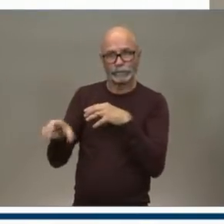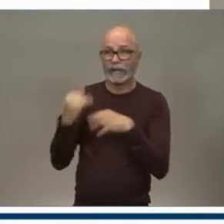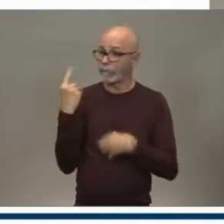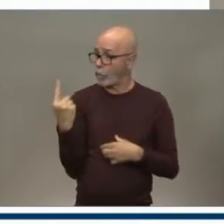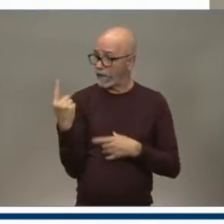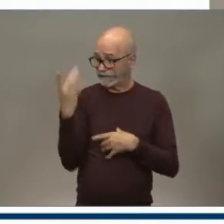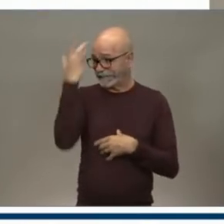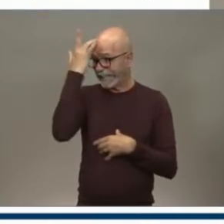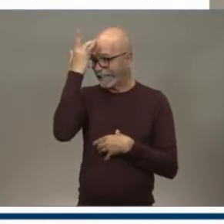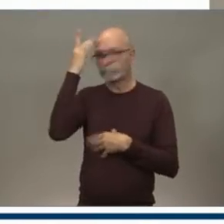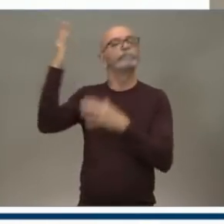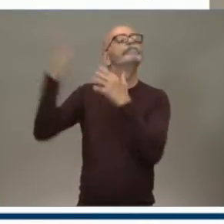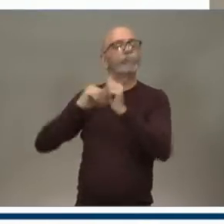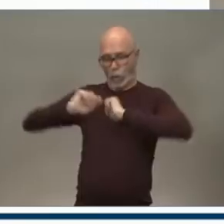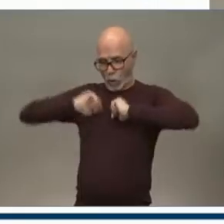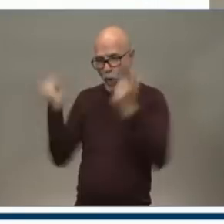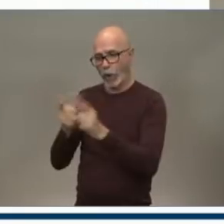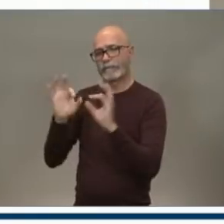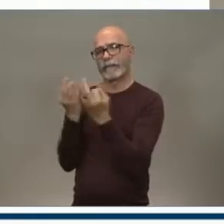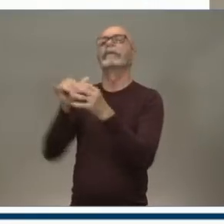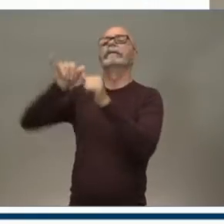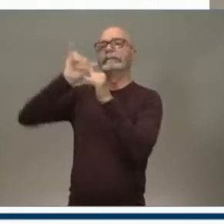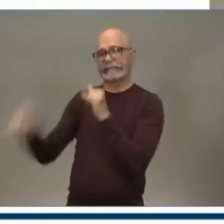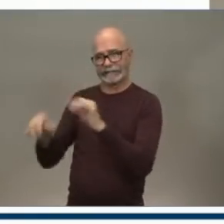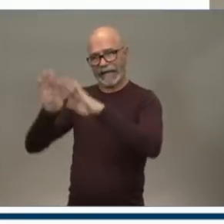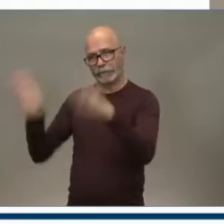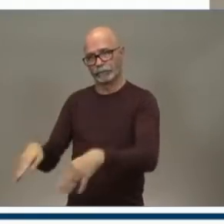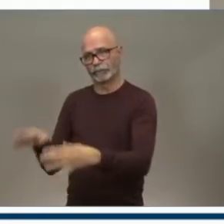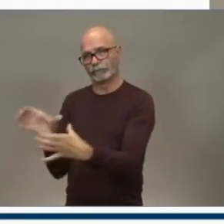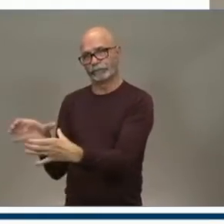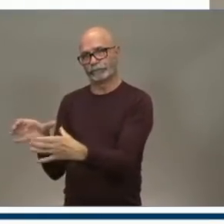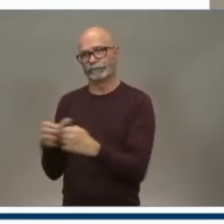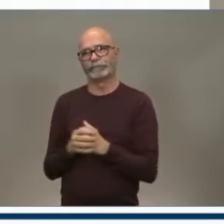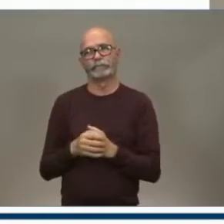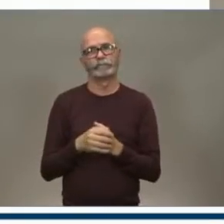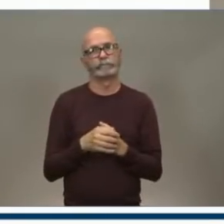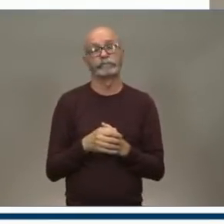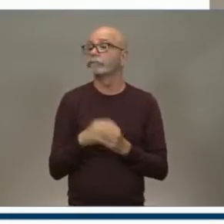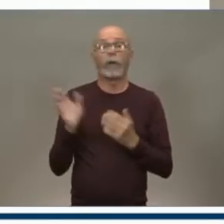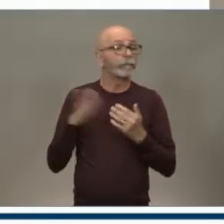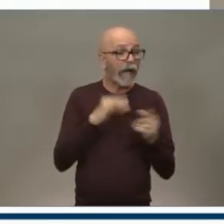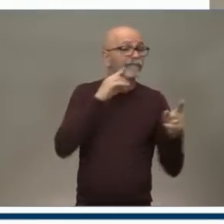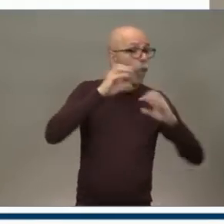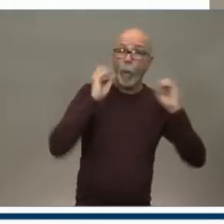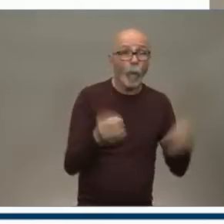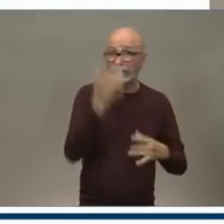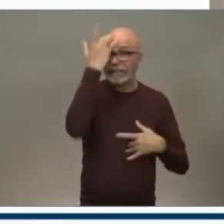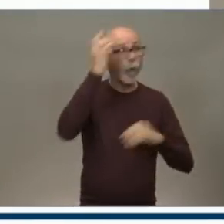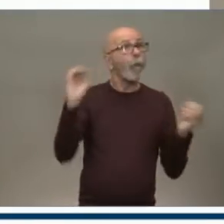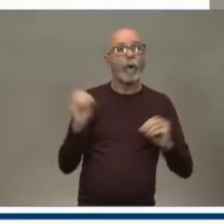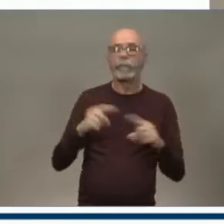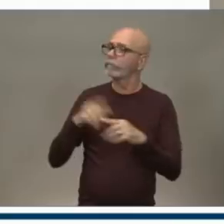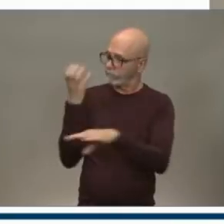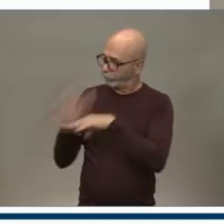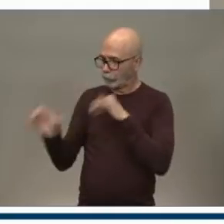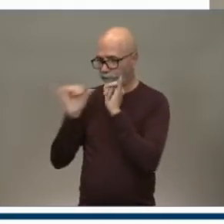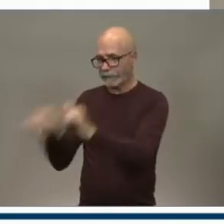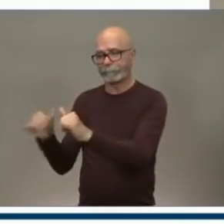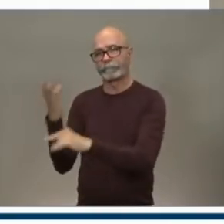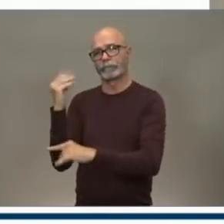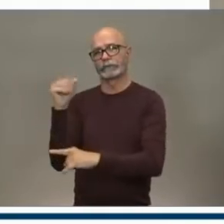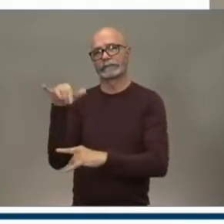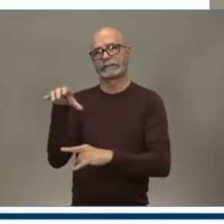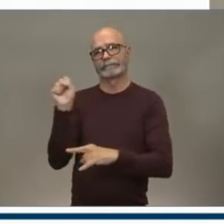the house, the whole household is automatically isolated because they're contacts, and we test them. We're looking at asymptomatic